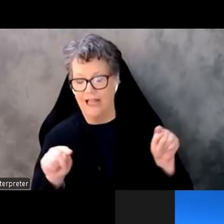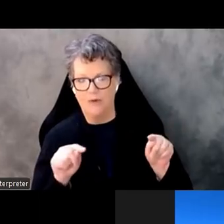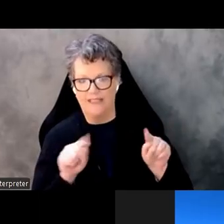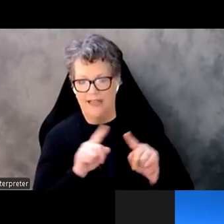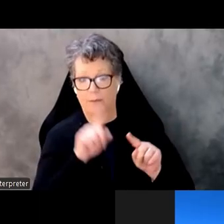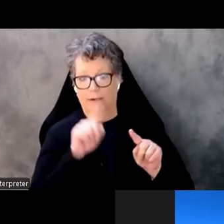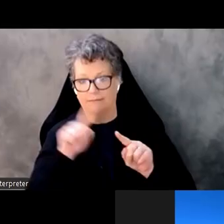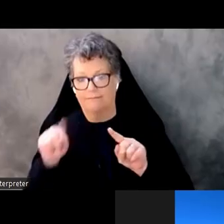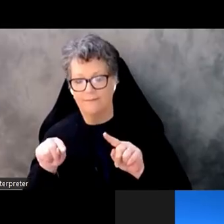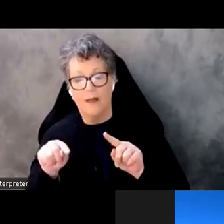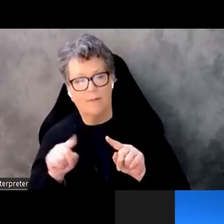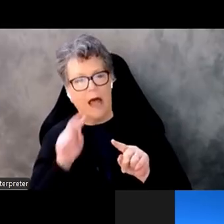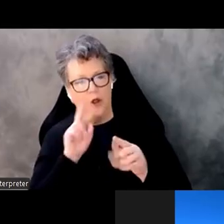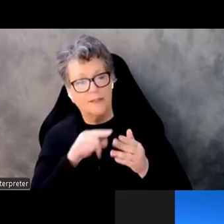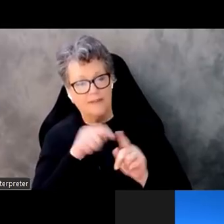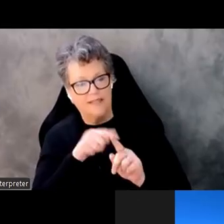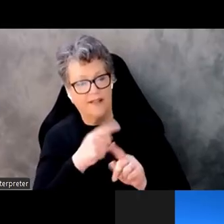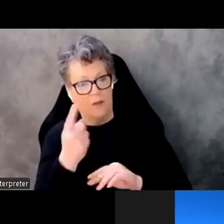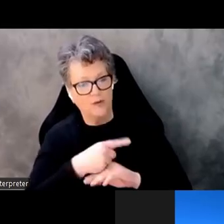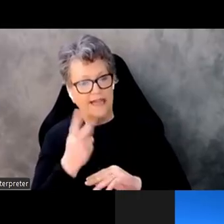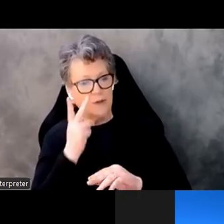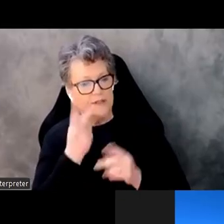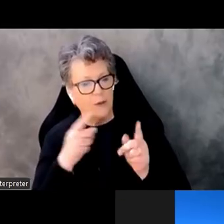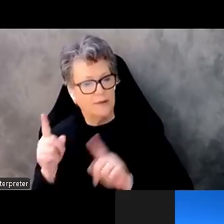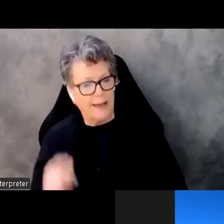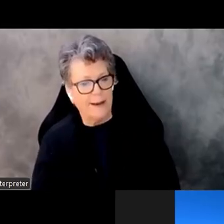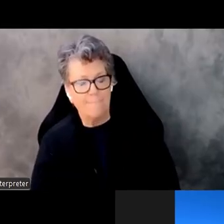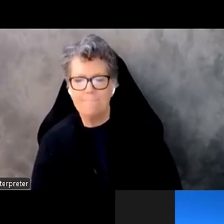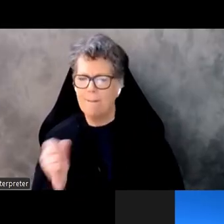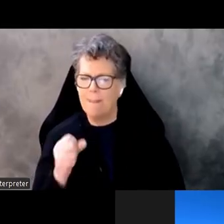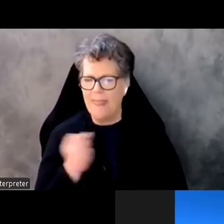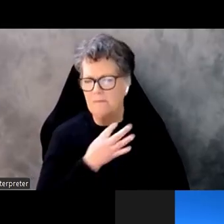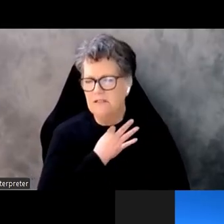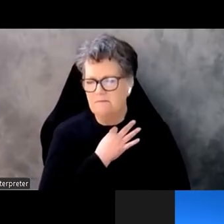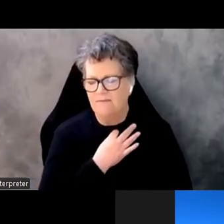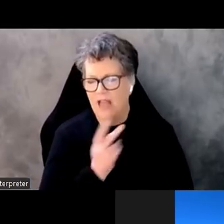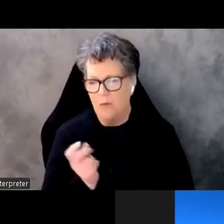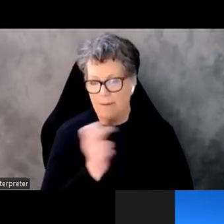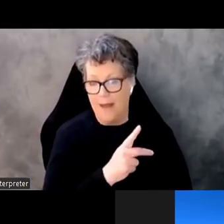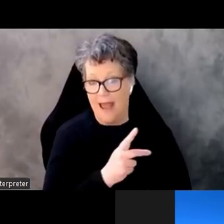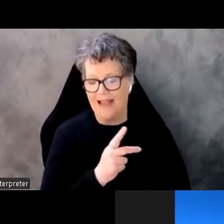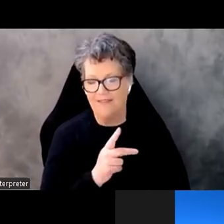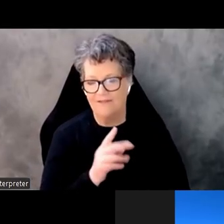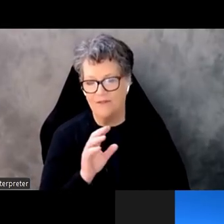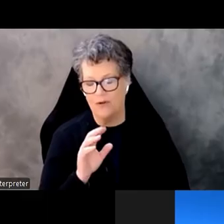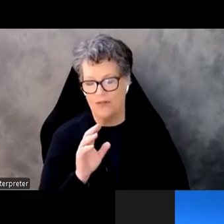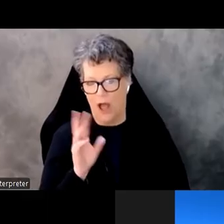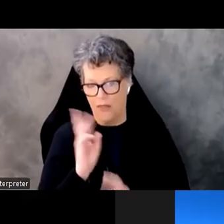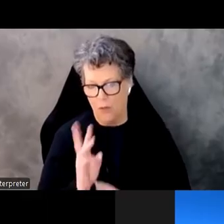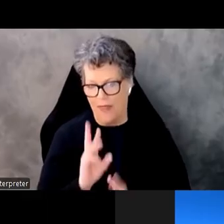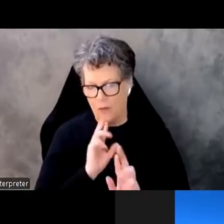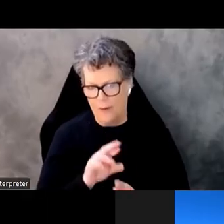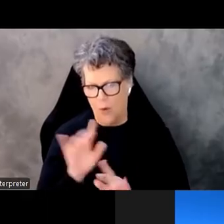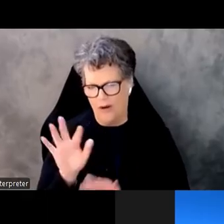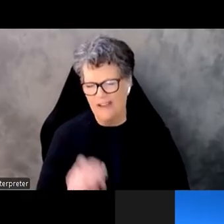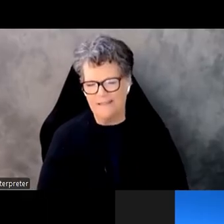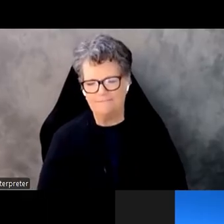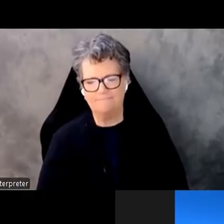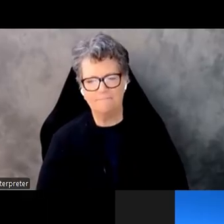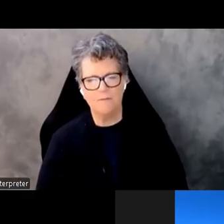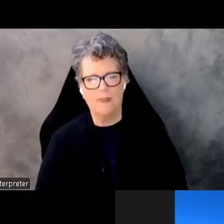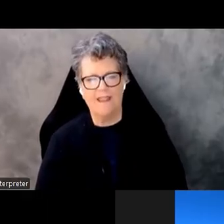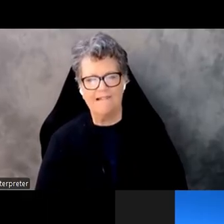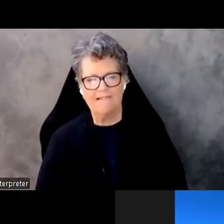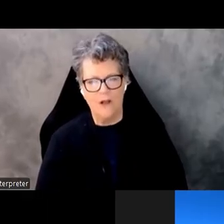So, but I could look specifically at those days and see what was happening there. Yeah, I went back at the meteorology, so I was going to see.